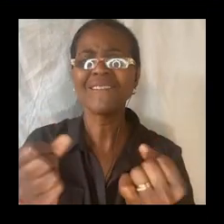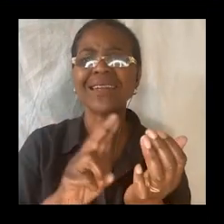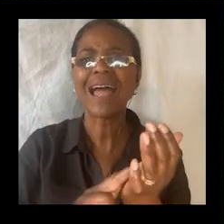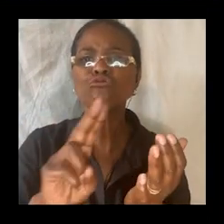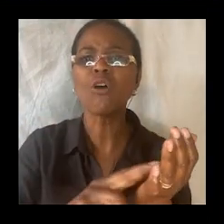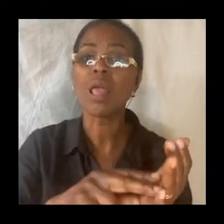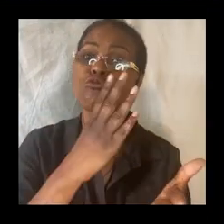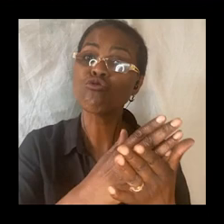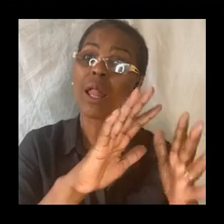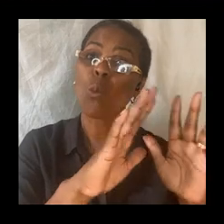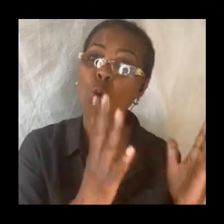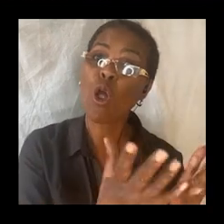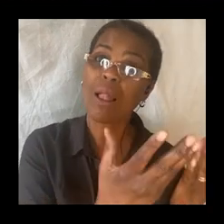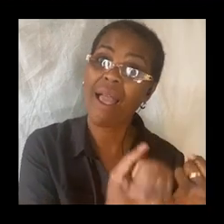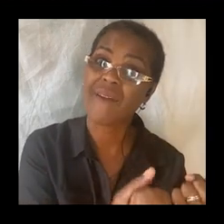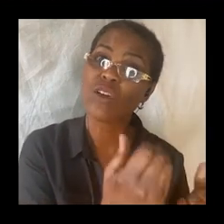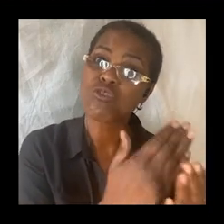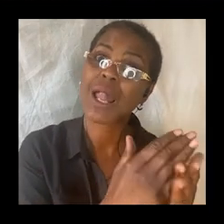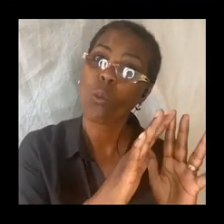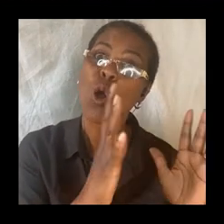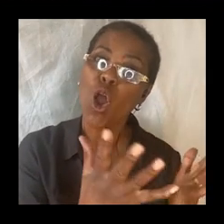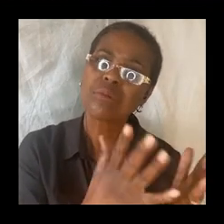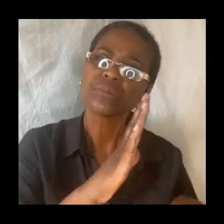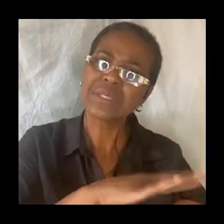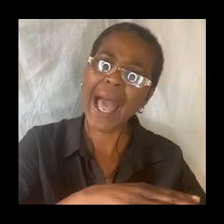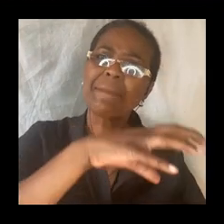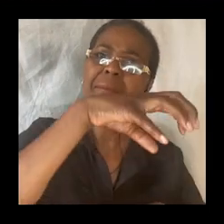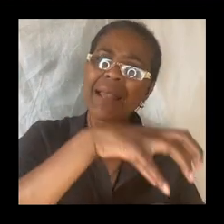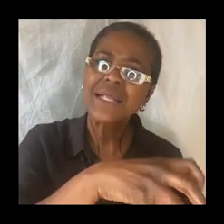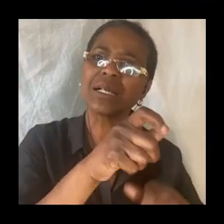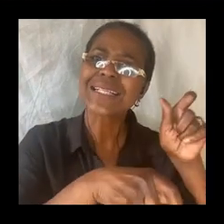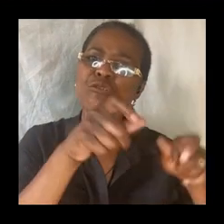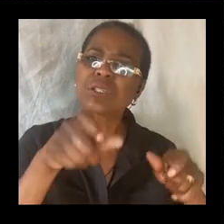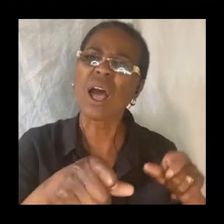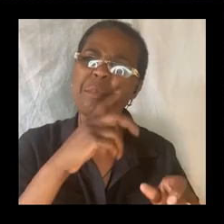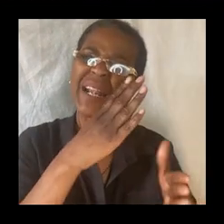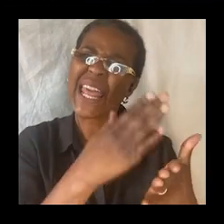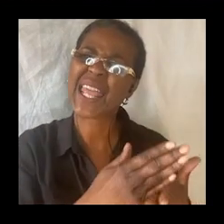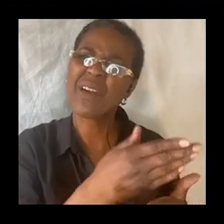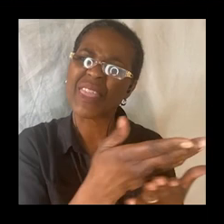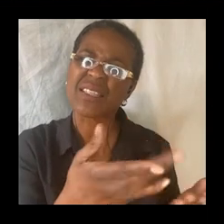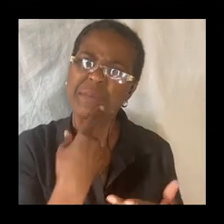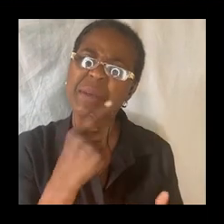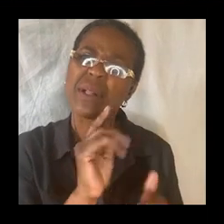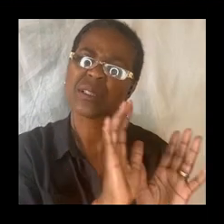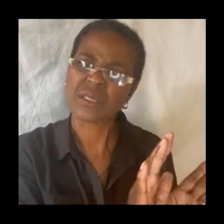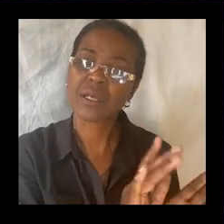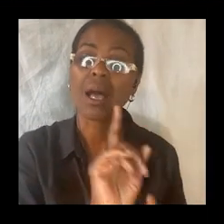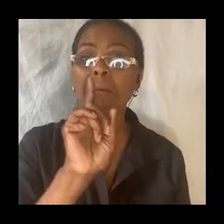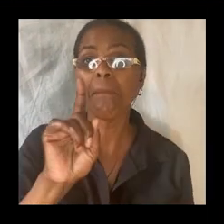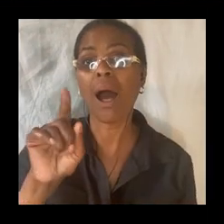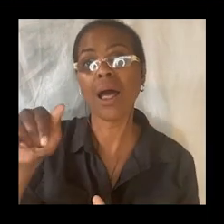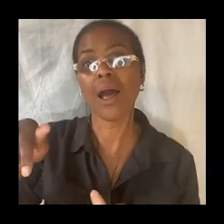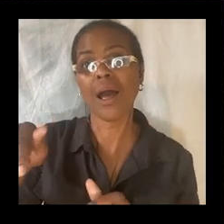book is that you have this incredibly naturalistic real world setting. There is no doubt of place, time, characters as